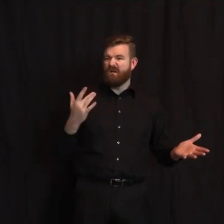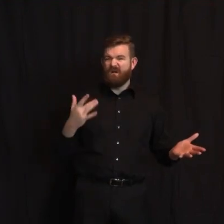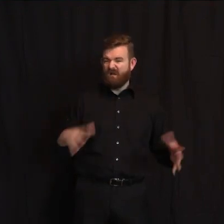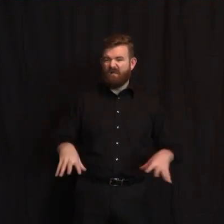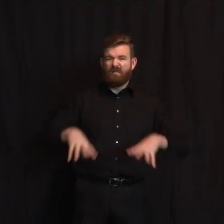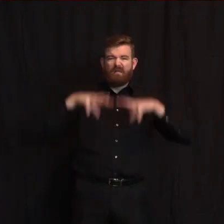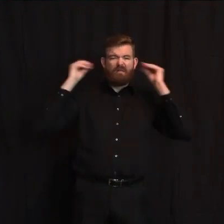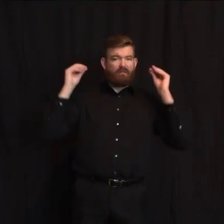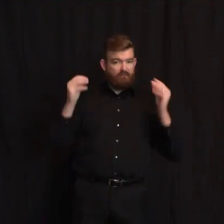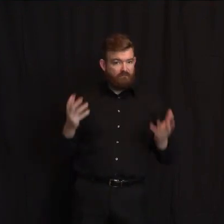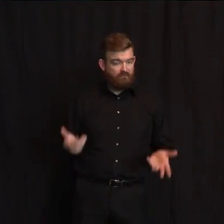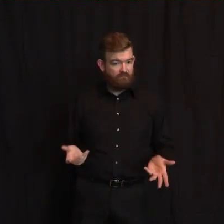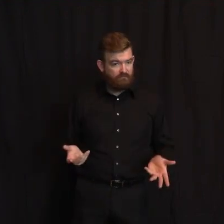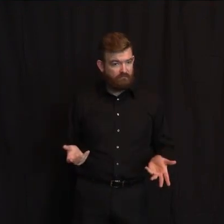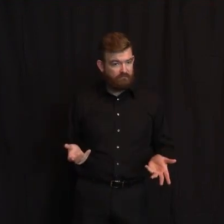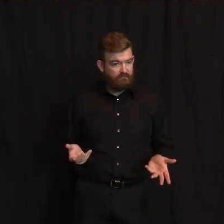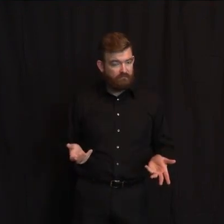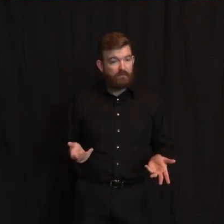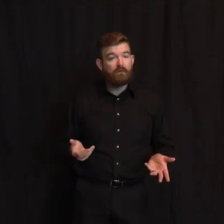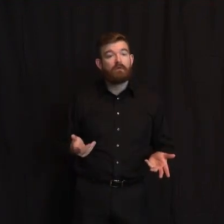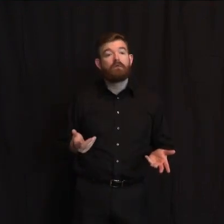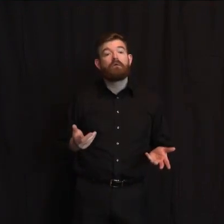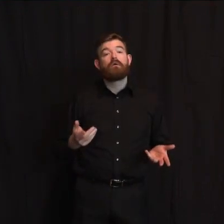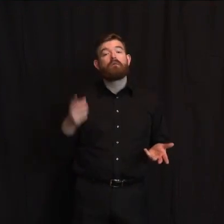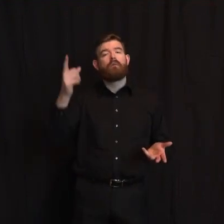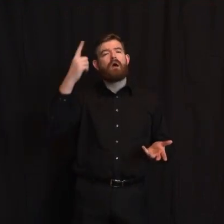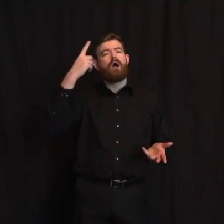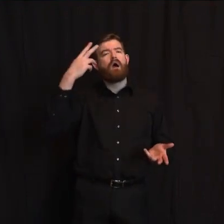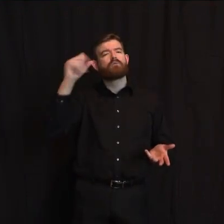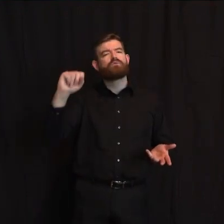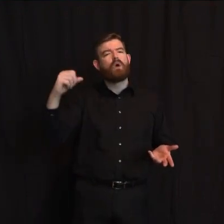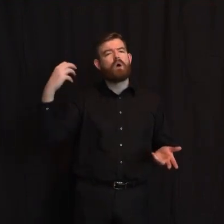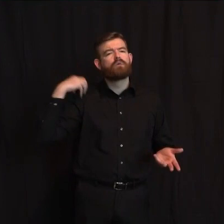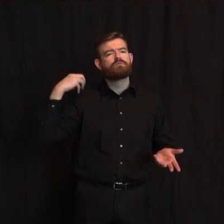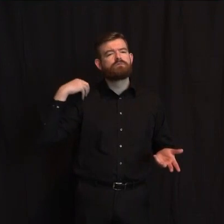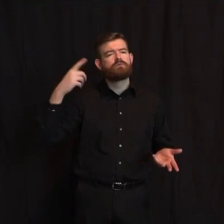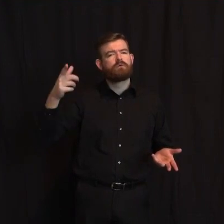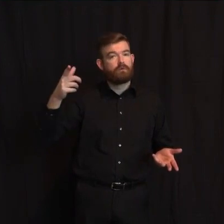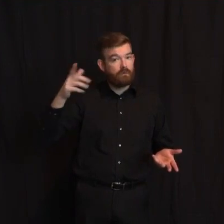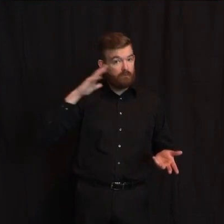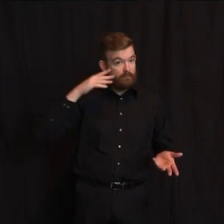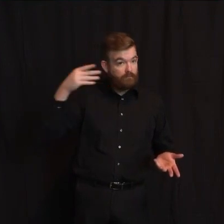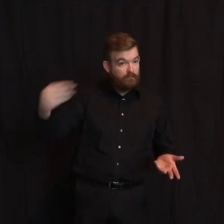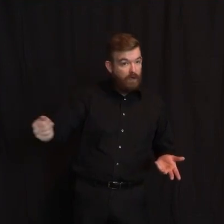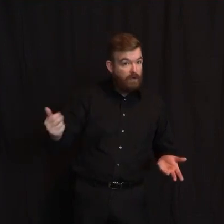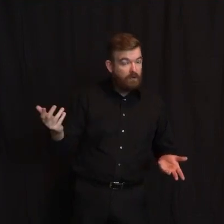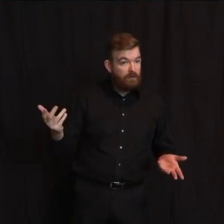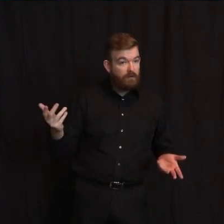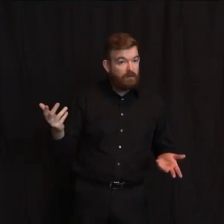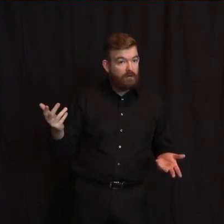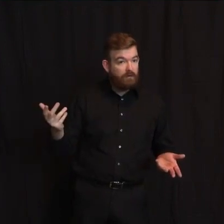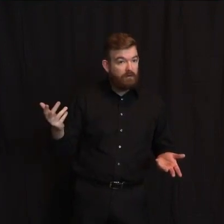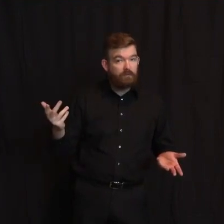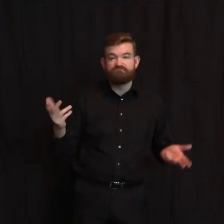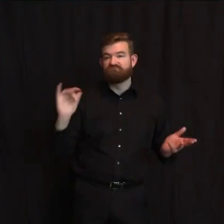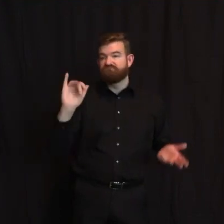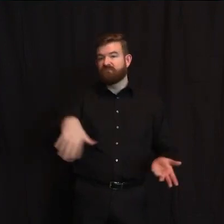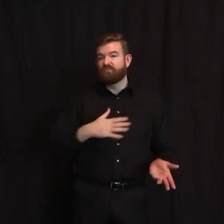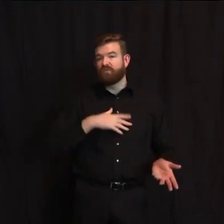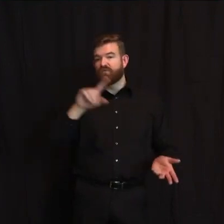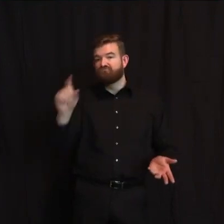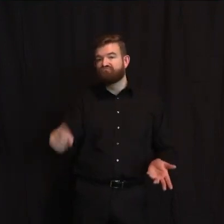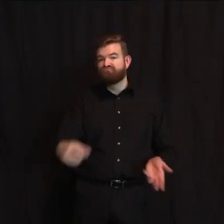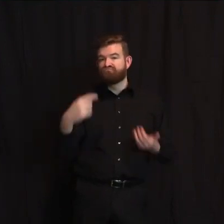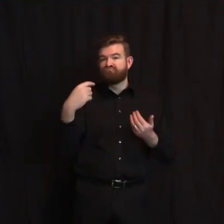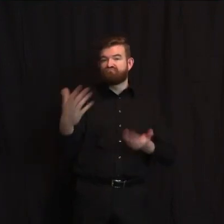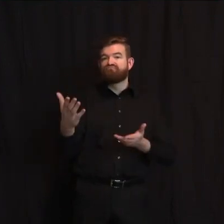school coaches getting paid, which is a big concern. Do you support that bill and other bills? Yeah, that's it. Okay. I'll